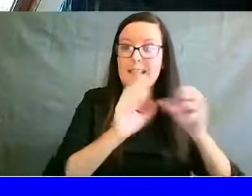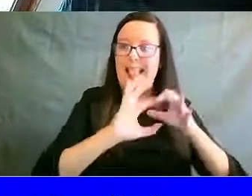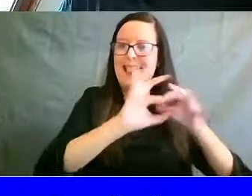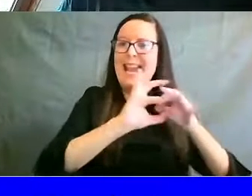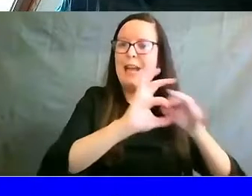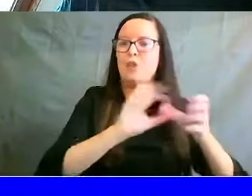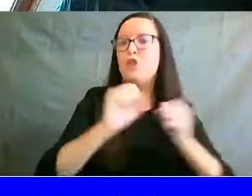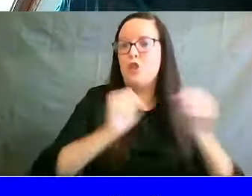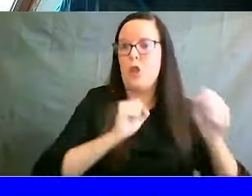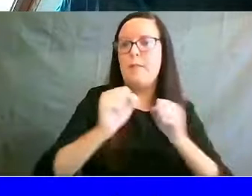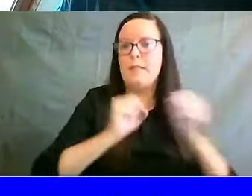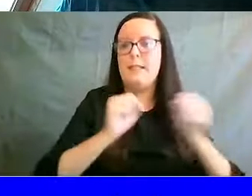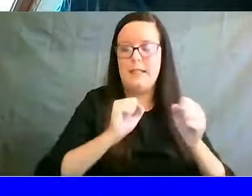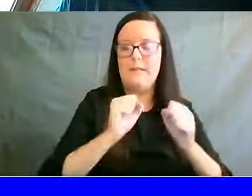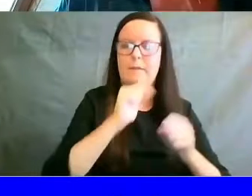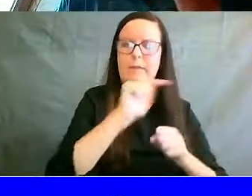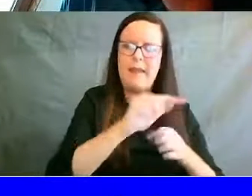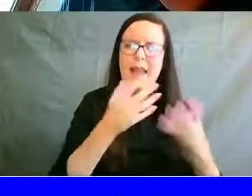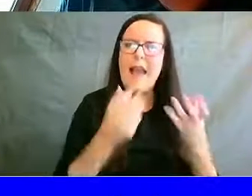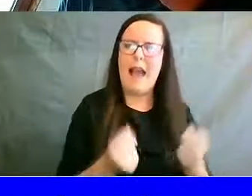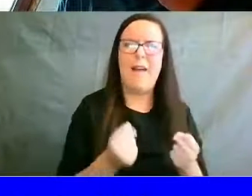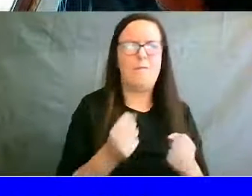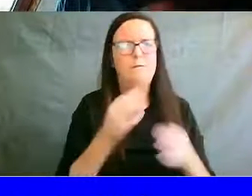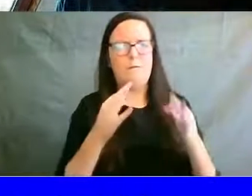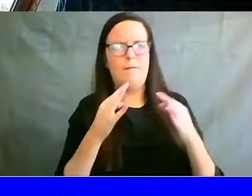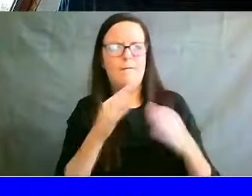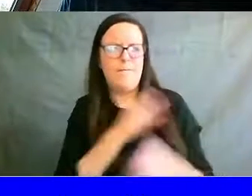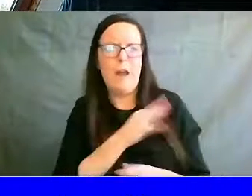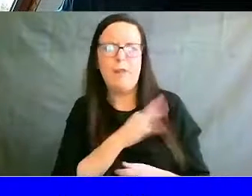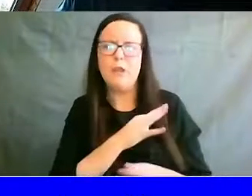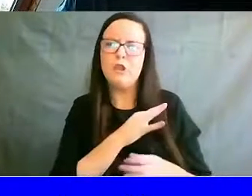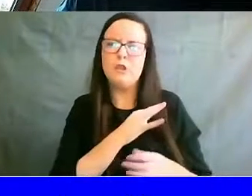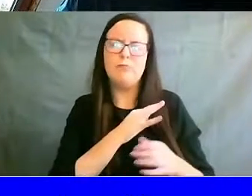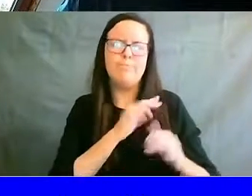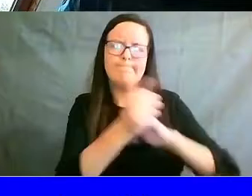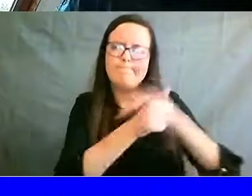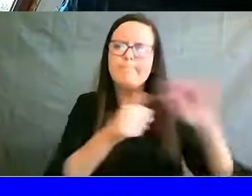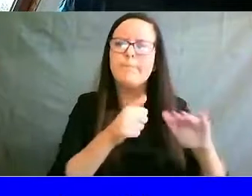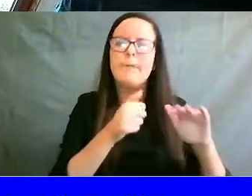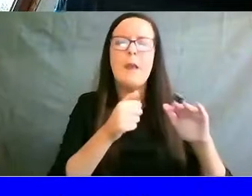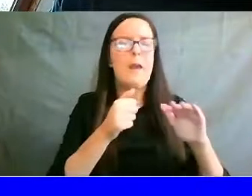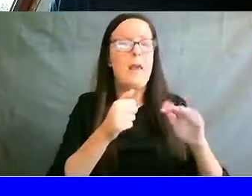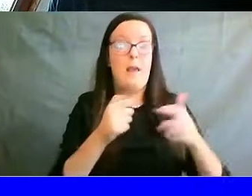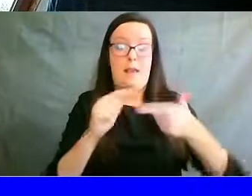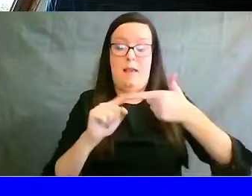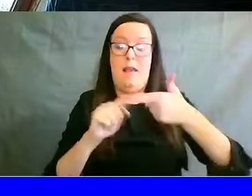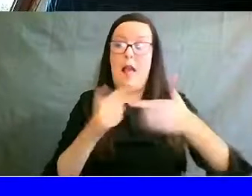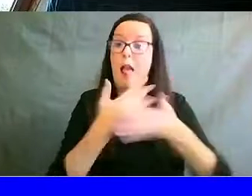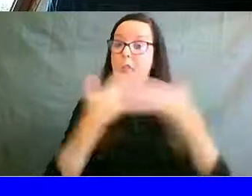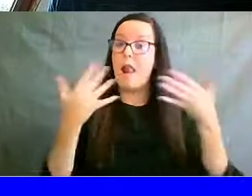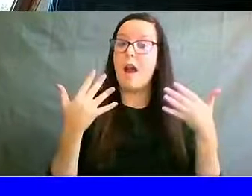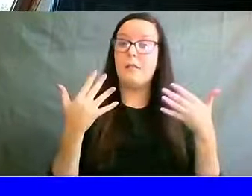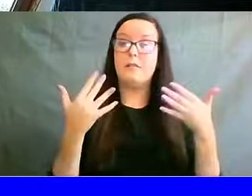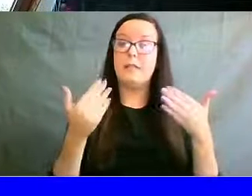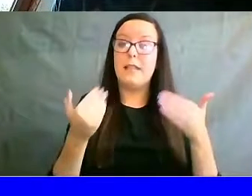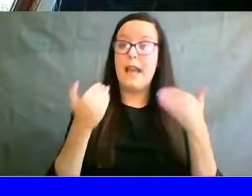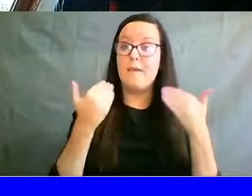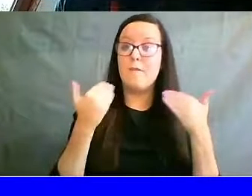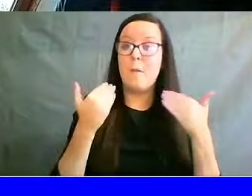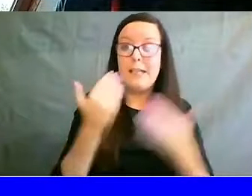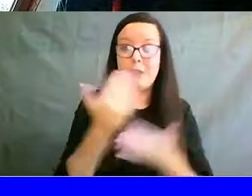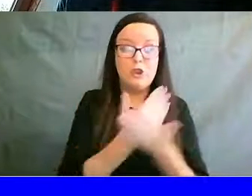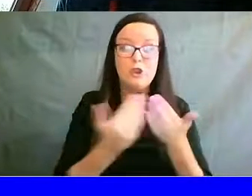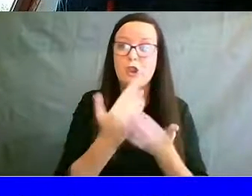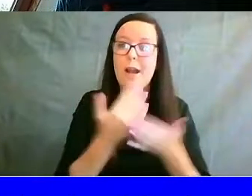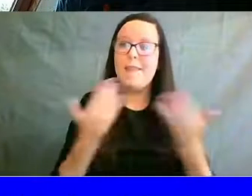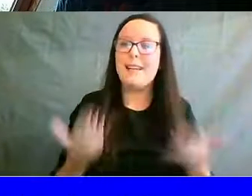position to do this. So the infrastructure exists. Much better information sharing, so that when information is picked up, it's actually passed through the whole